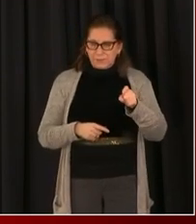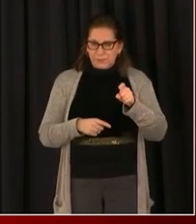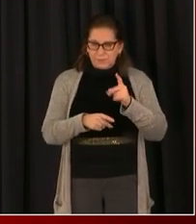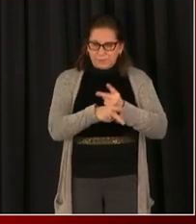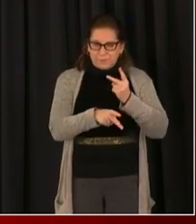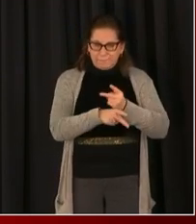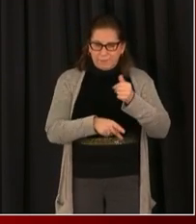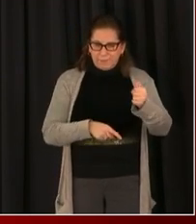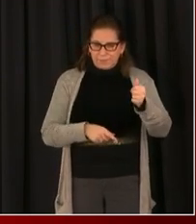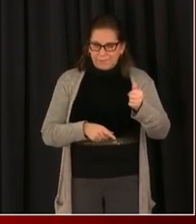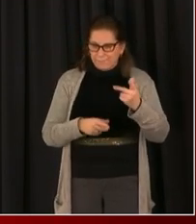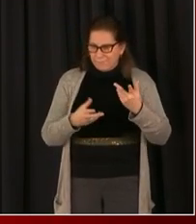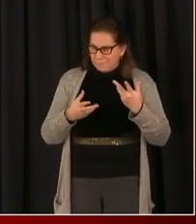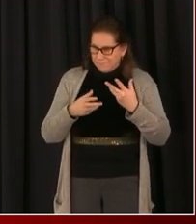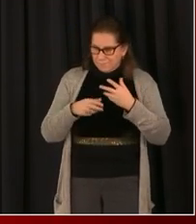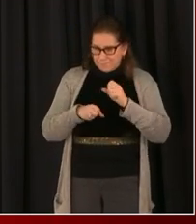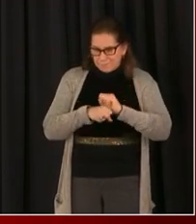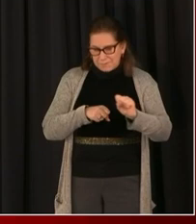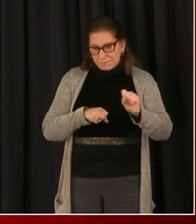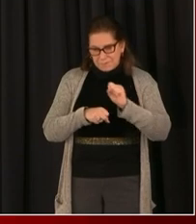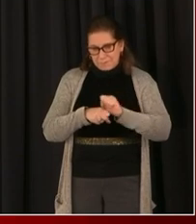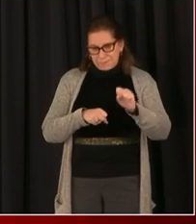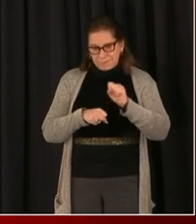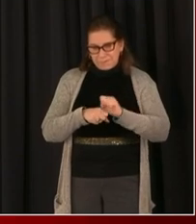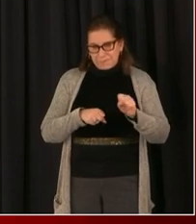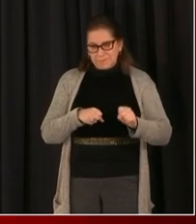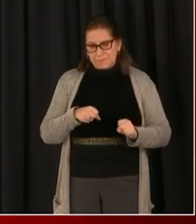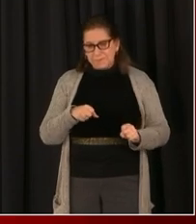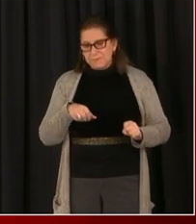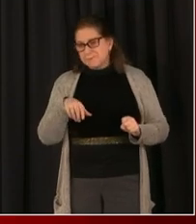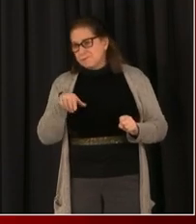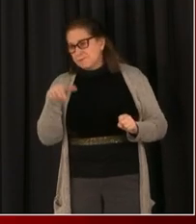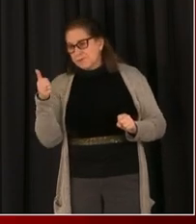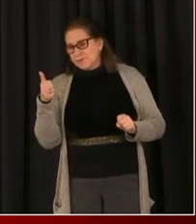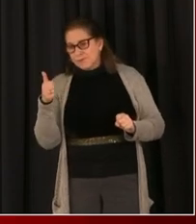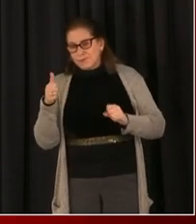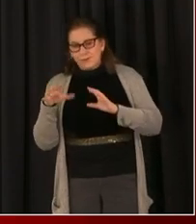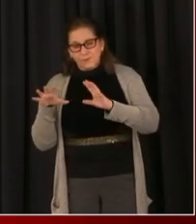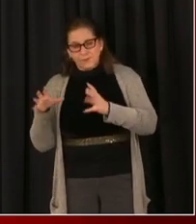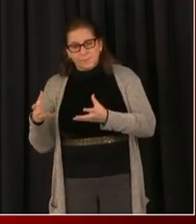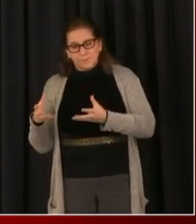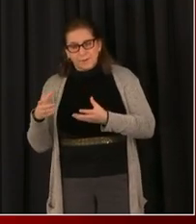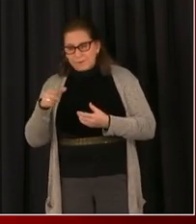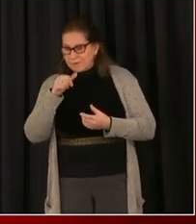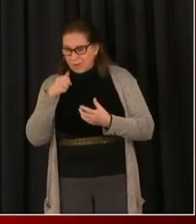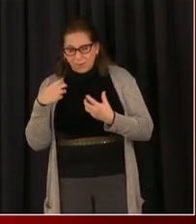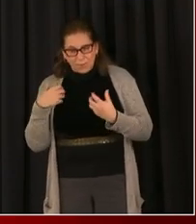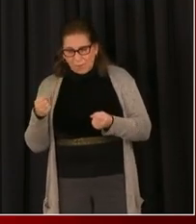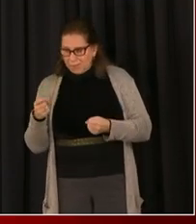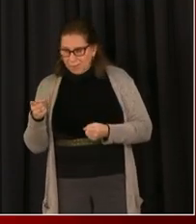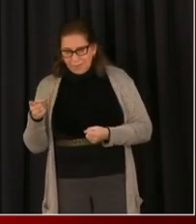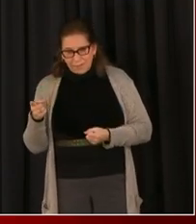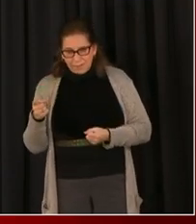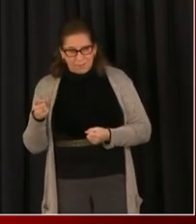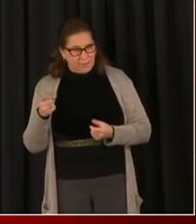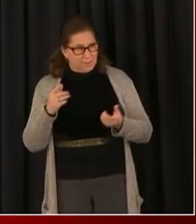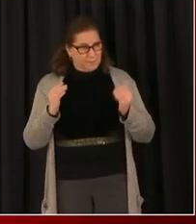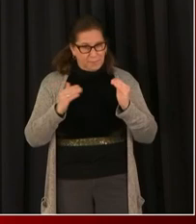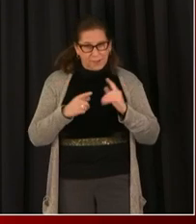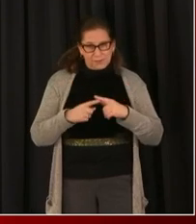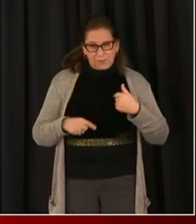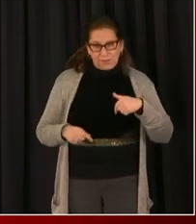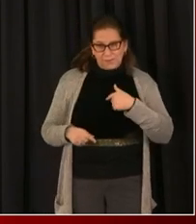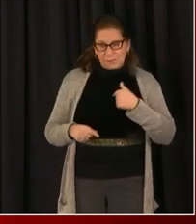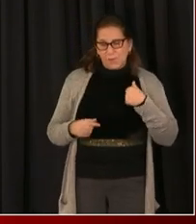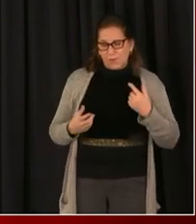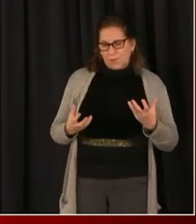interviews within 3 days, many other jurisdictions are not even performing that well and getting that level of community engagement. We always